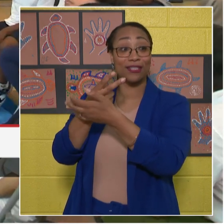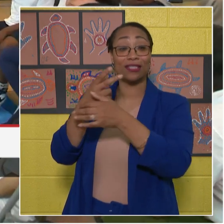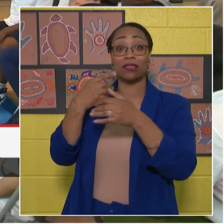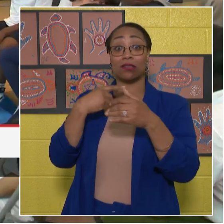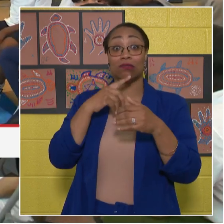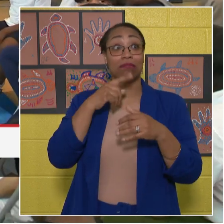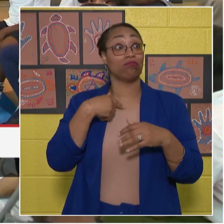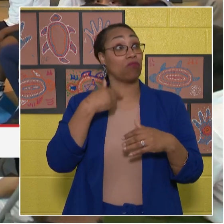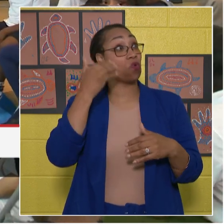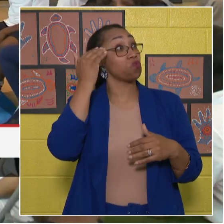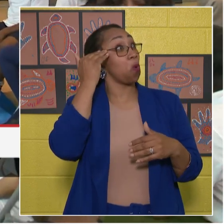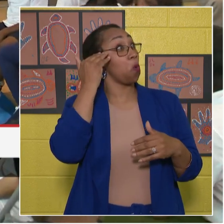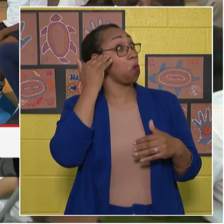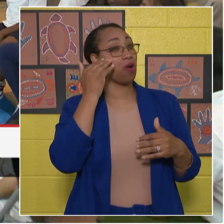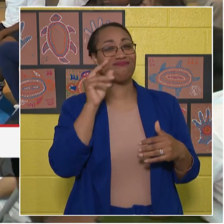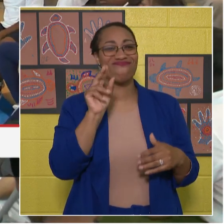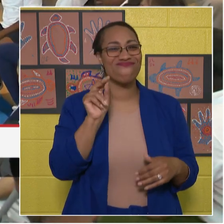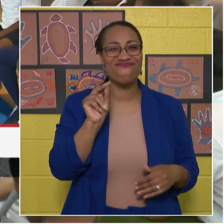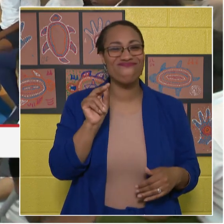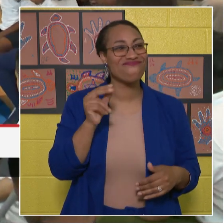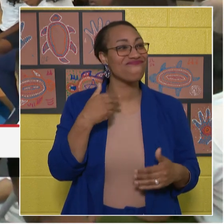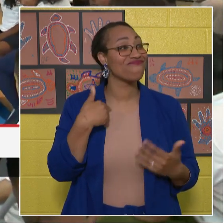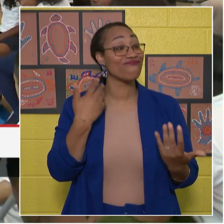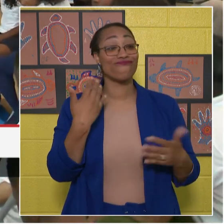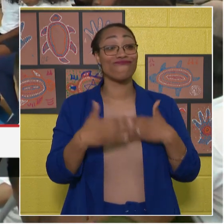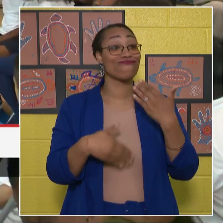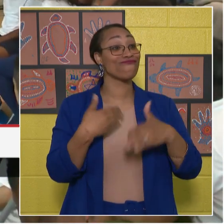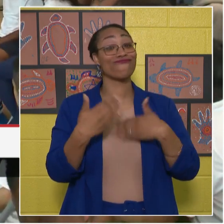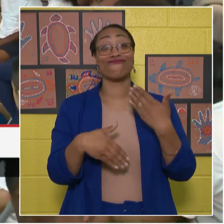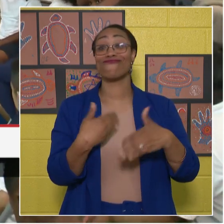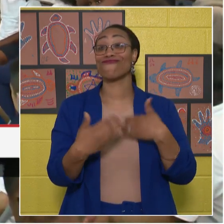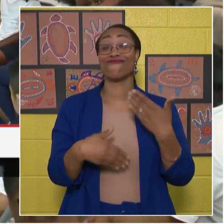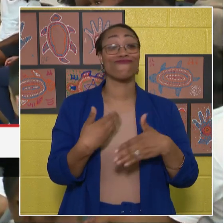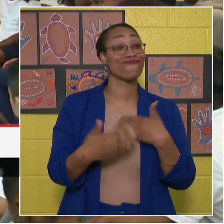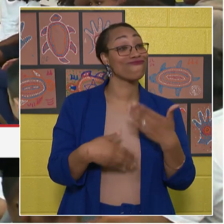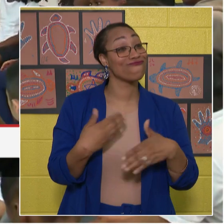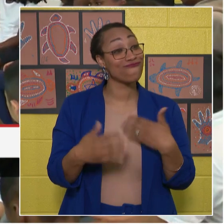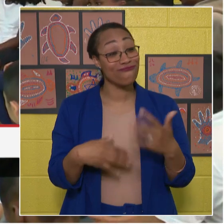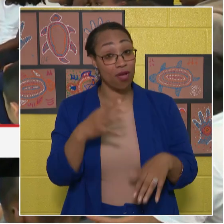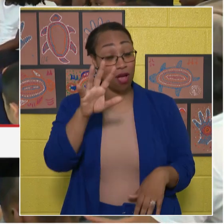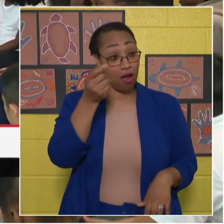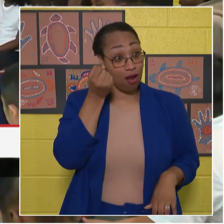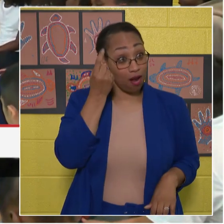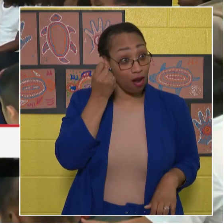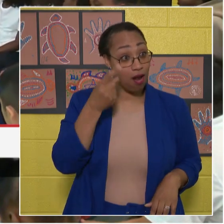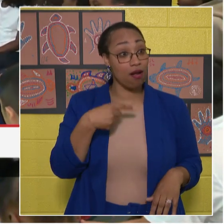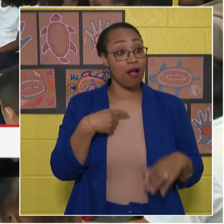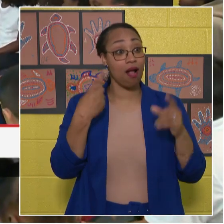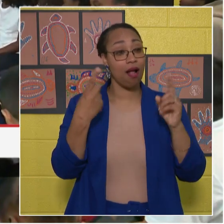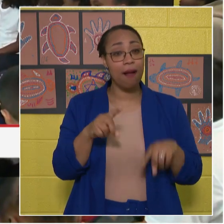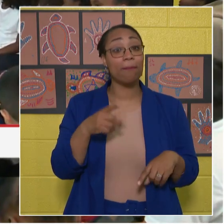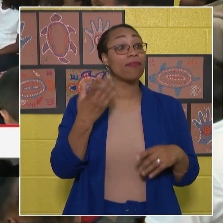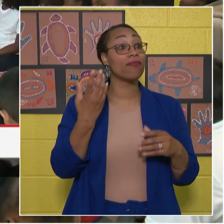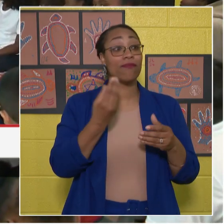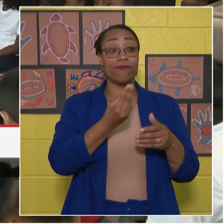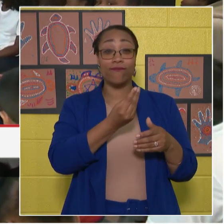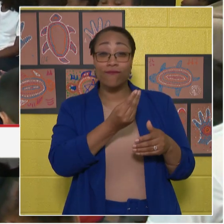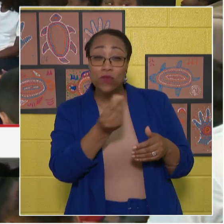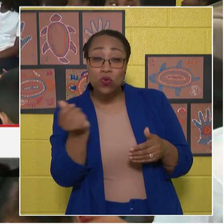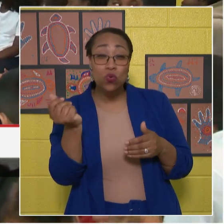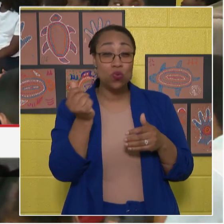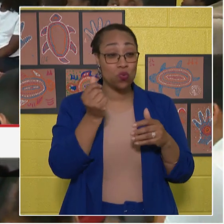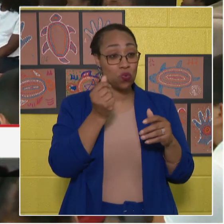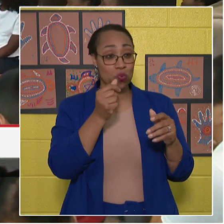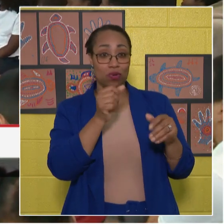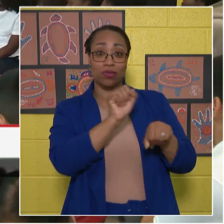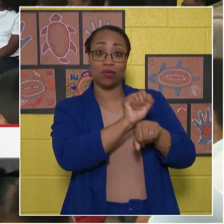it was, and as I mentioned, having different experiences that helped me decide. And